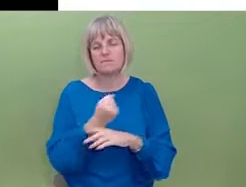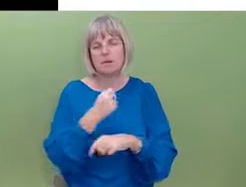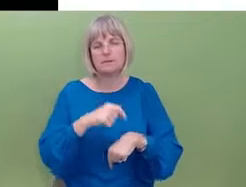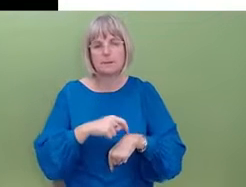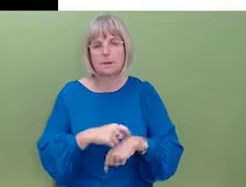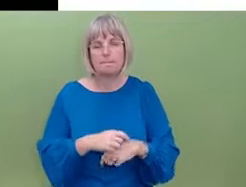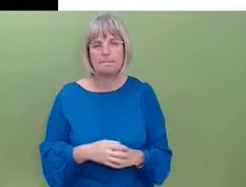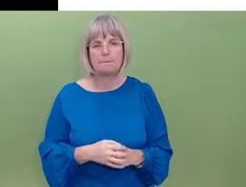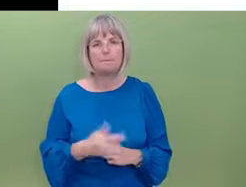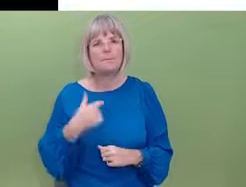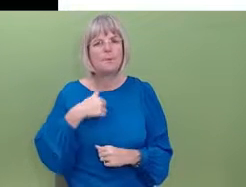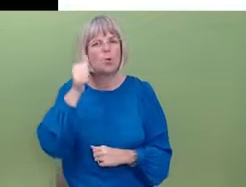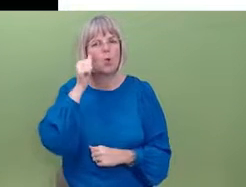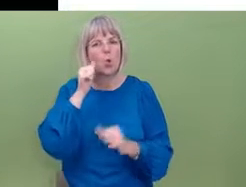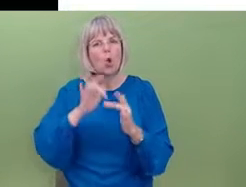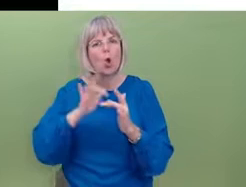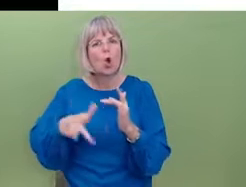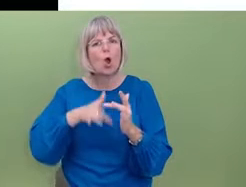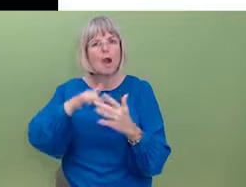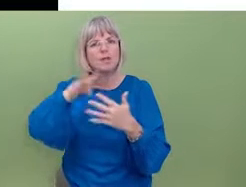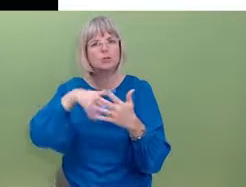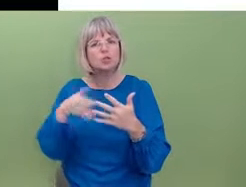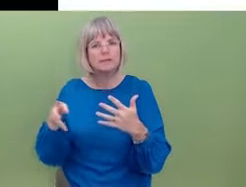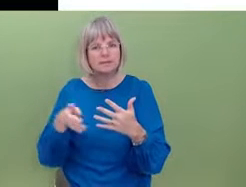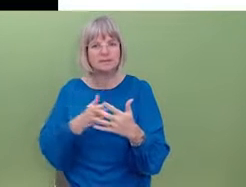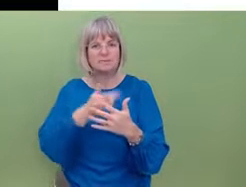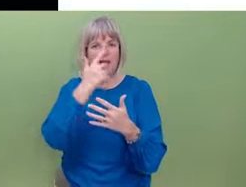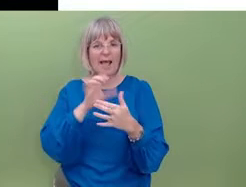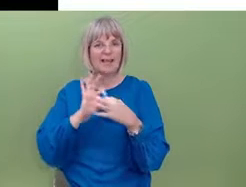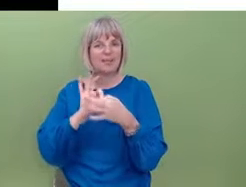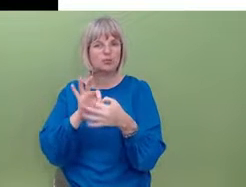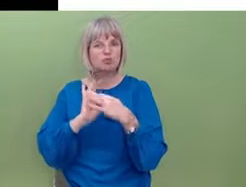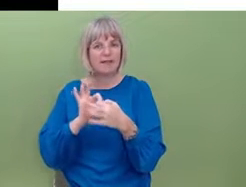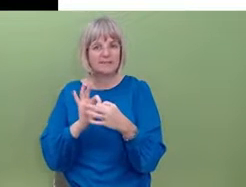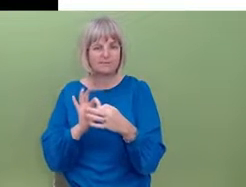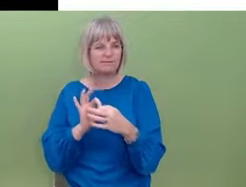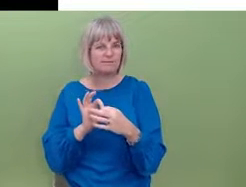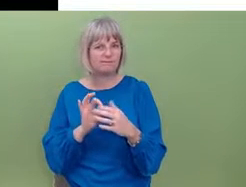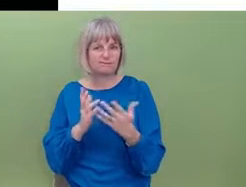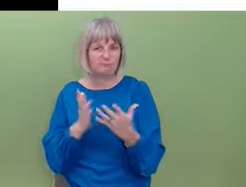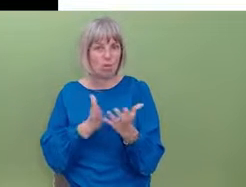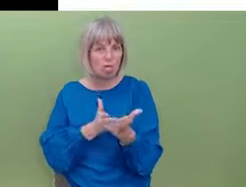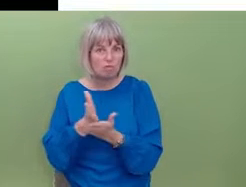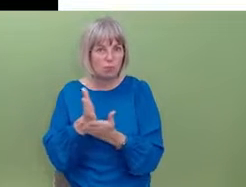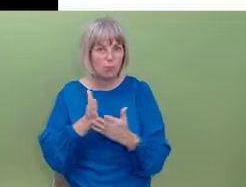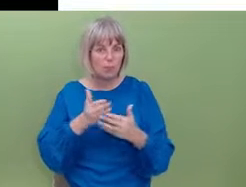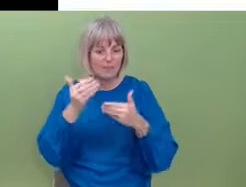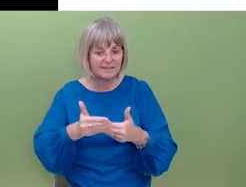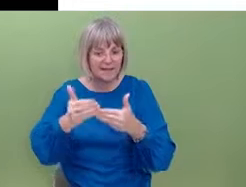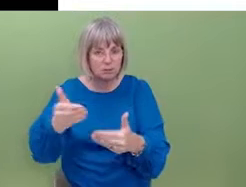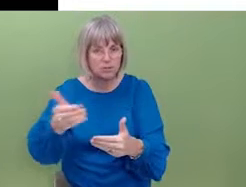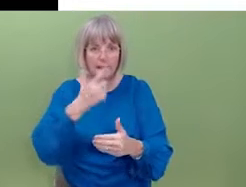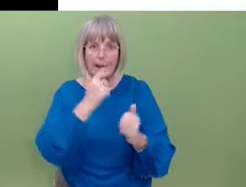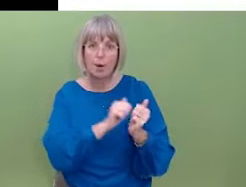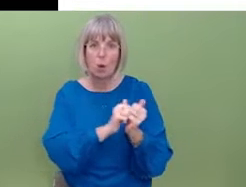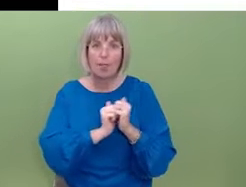can be made interactive to be completed in a collaborative way during the sessions, and a lot of young